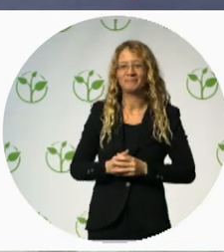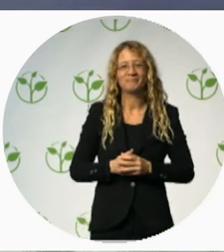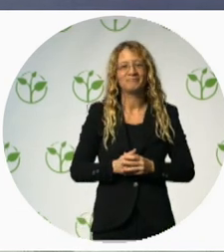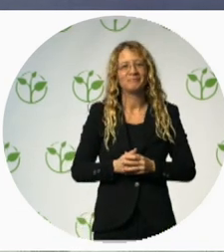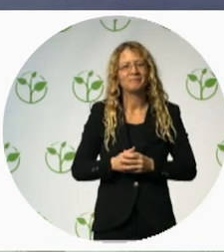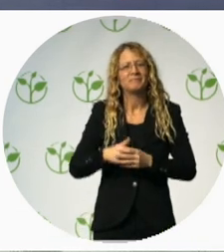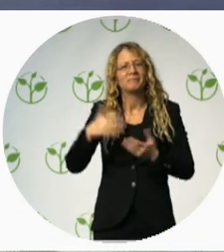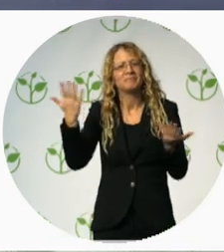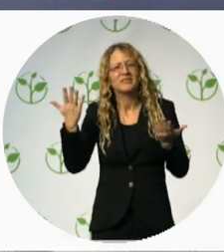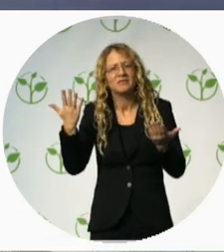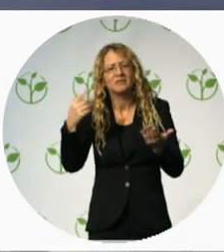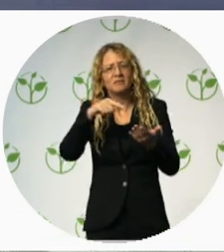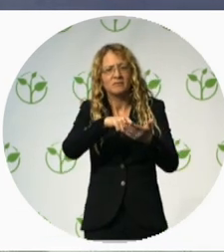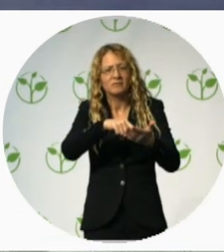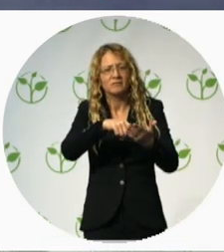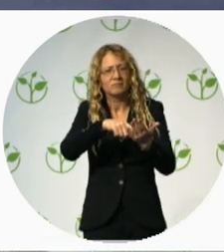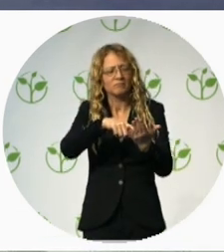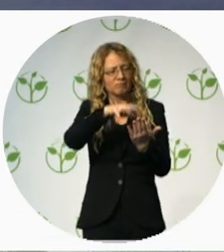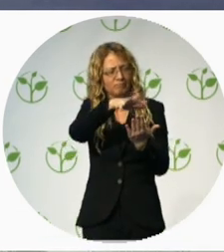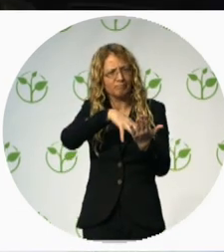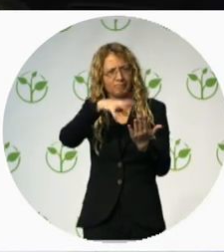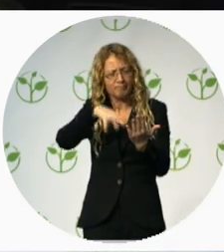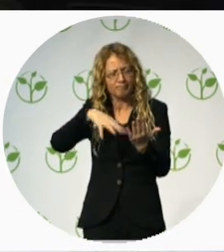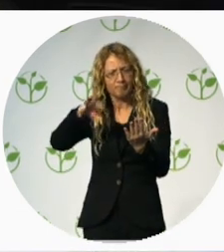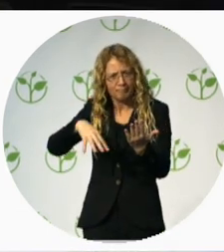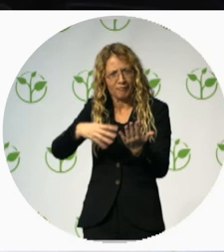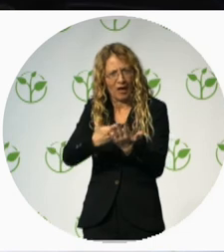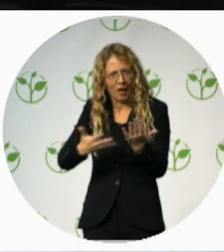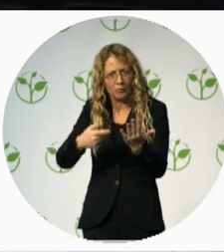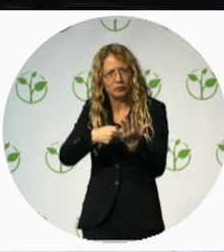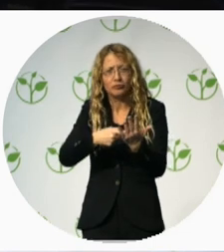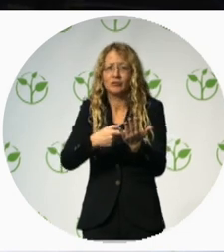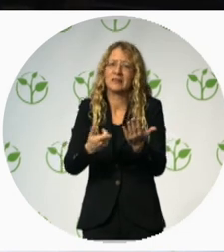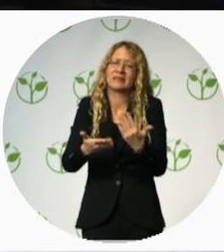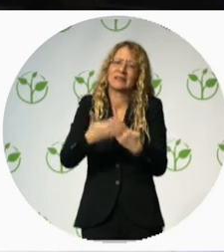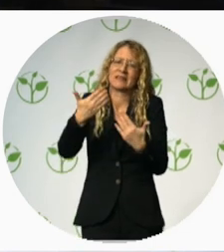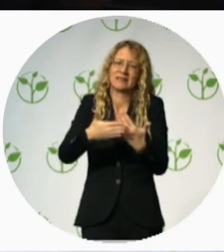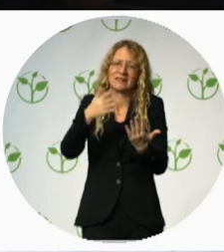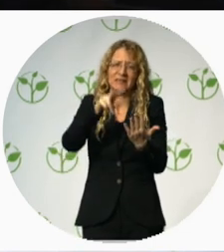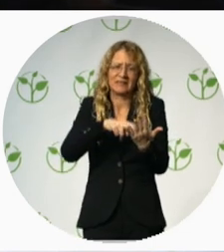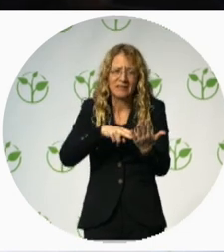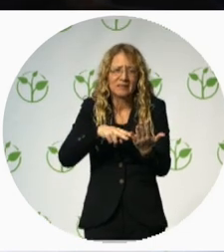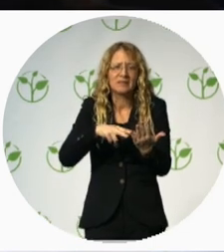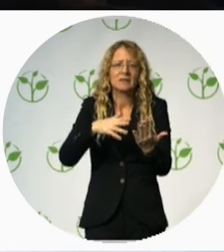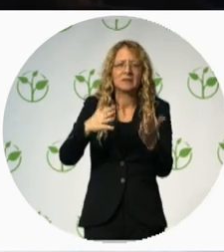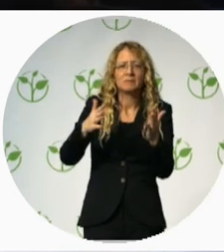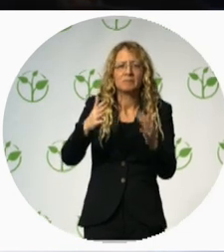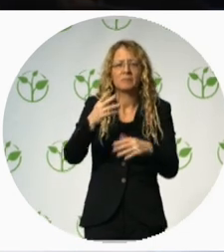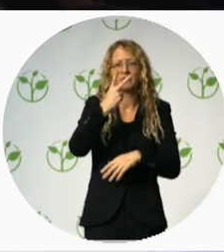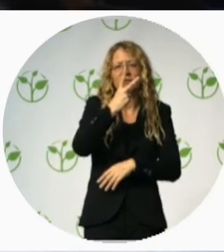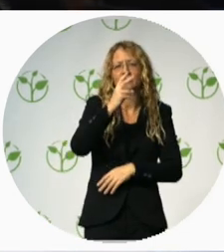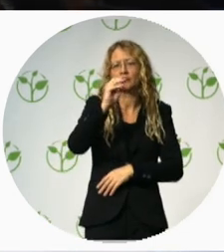easy language. The museum first implemented this service during its 2016 exhibition titled Bishop,